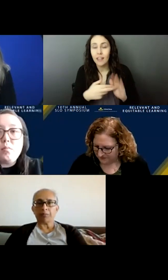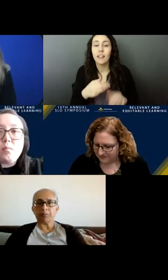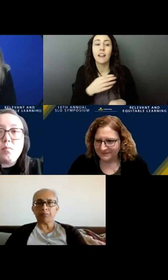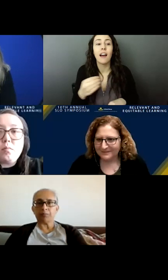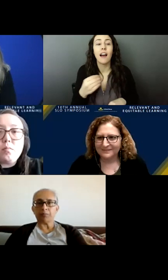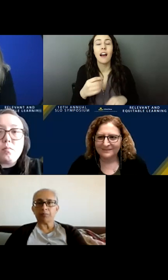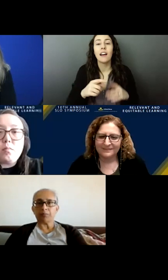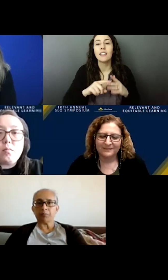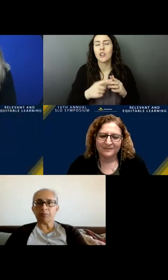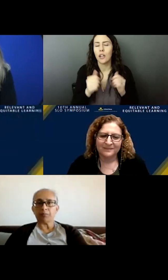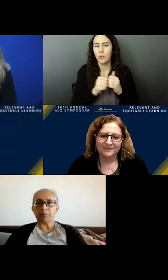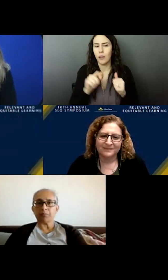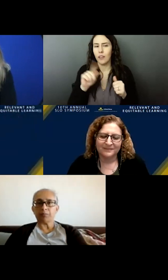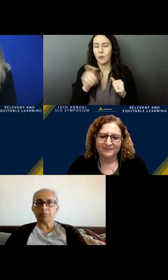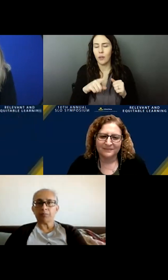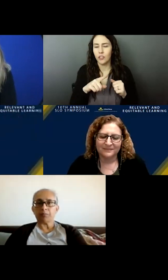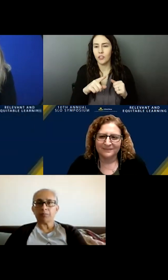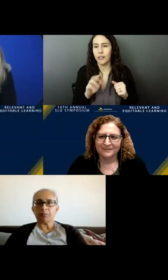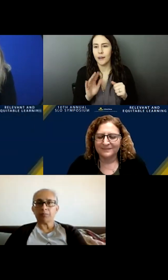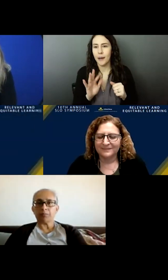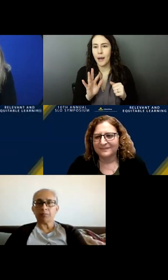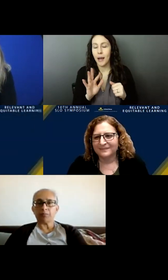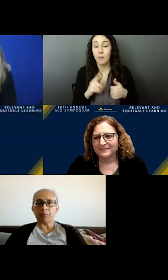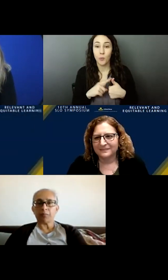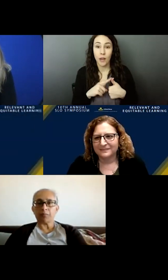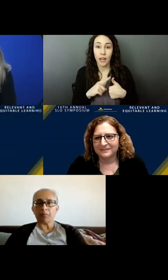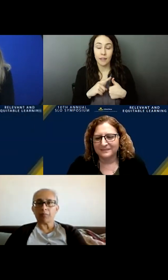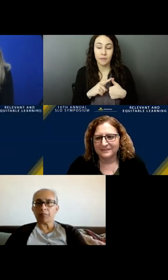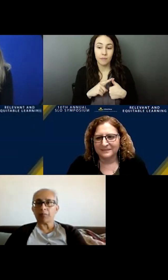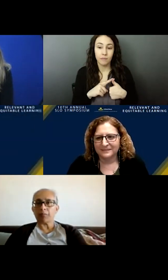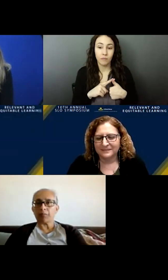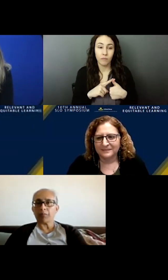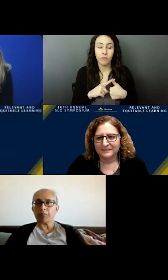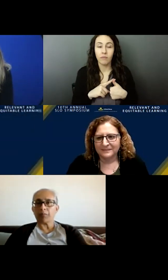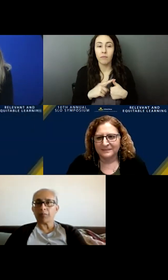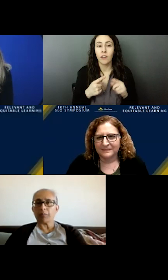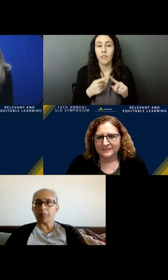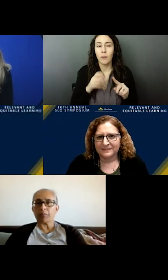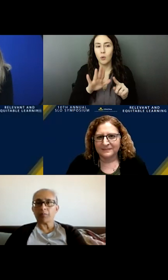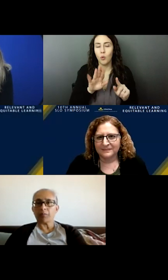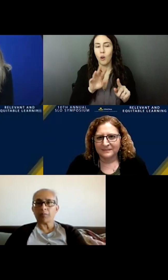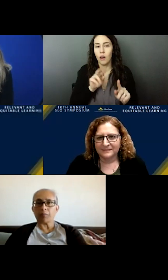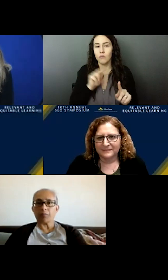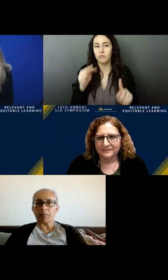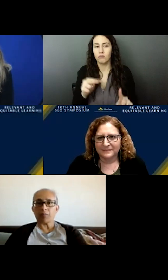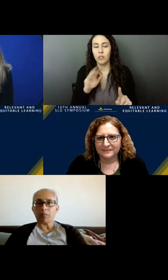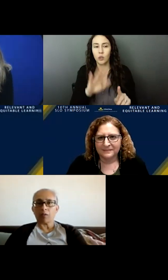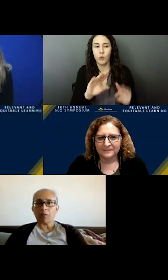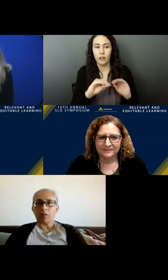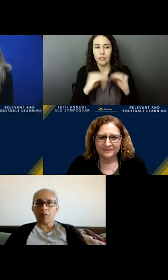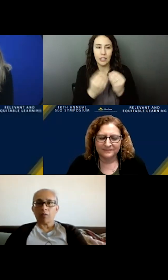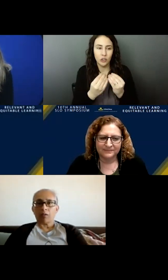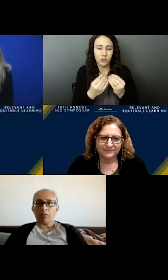with a question. One, from your perspective, from your organizational